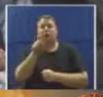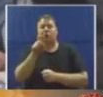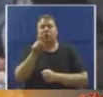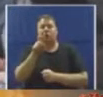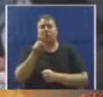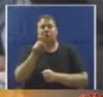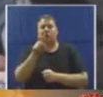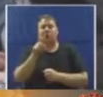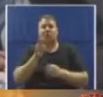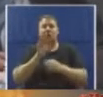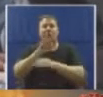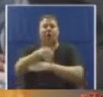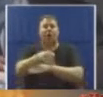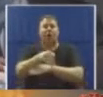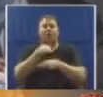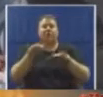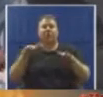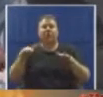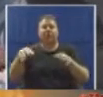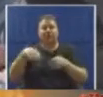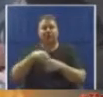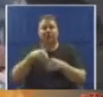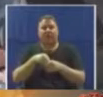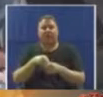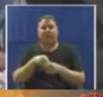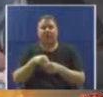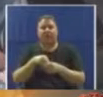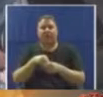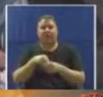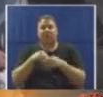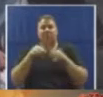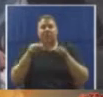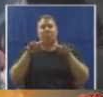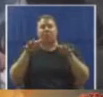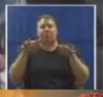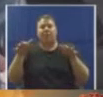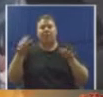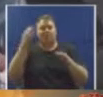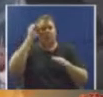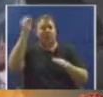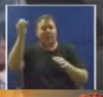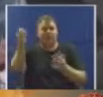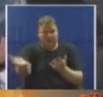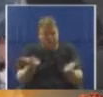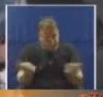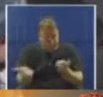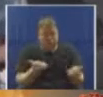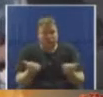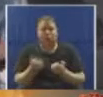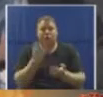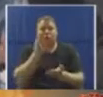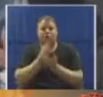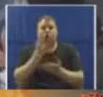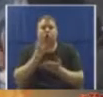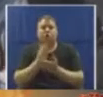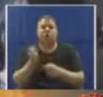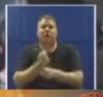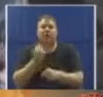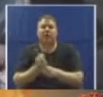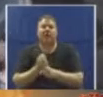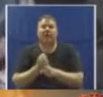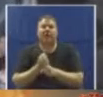whether after public participation where opinions of citizens would have been solicited, he will ensure that a clear mandate is